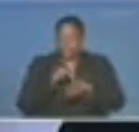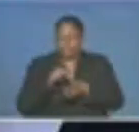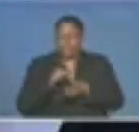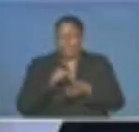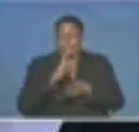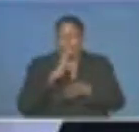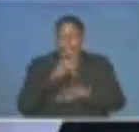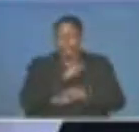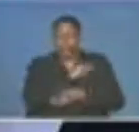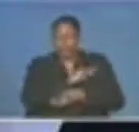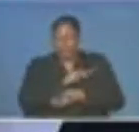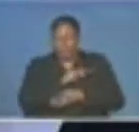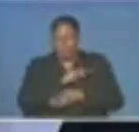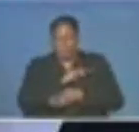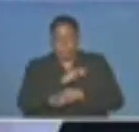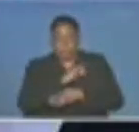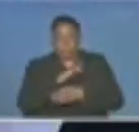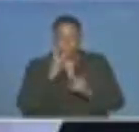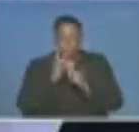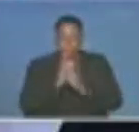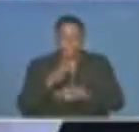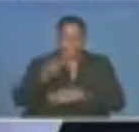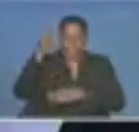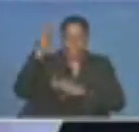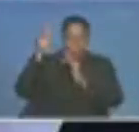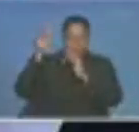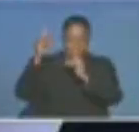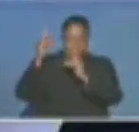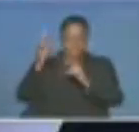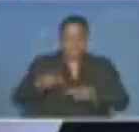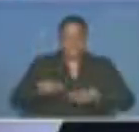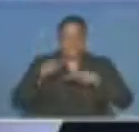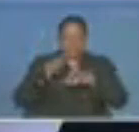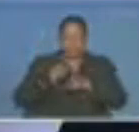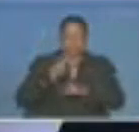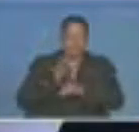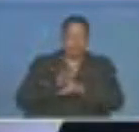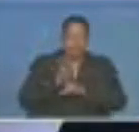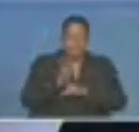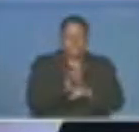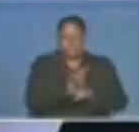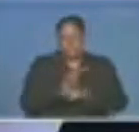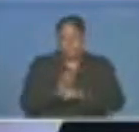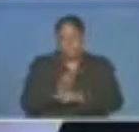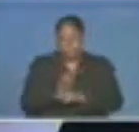meet our high expectation and the care delivery that is essential for our loved